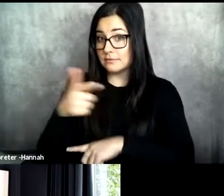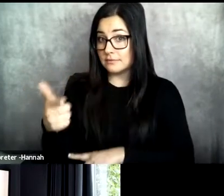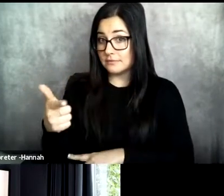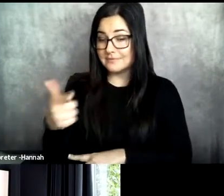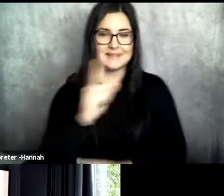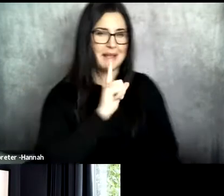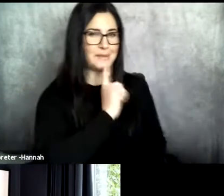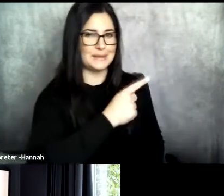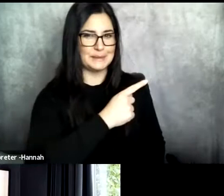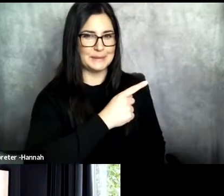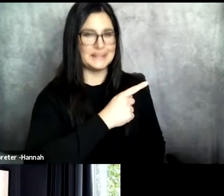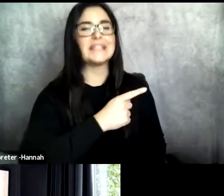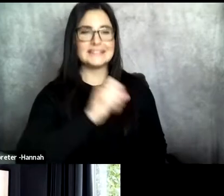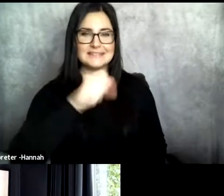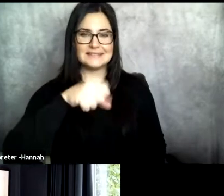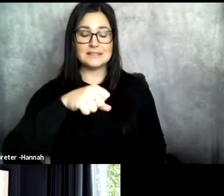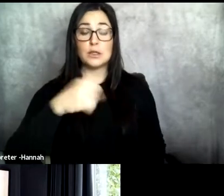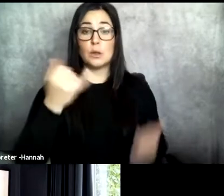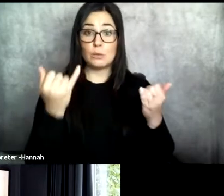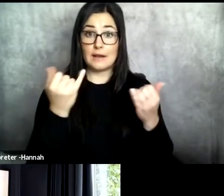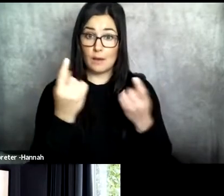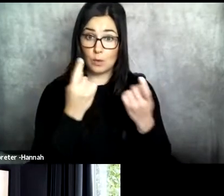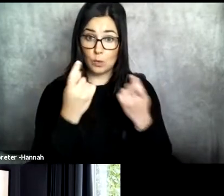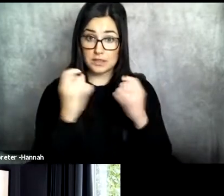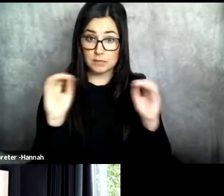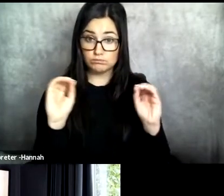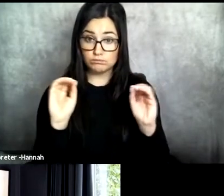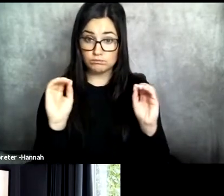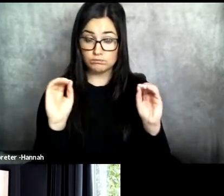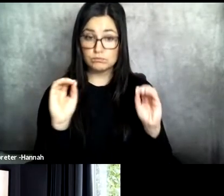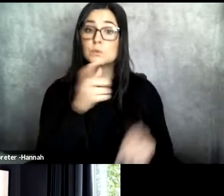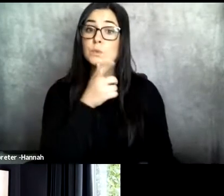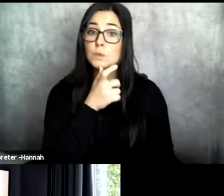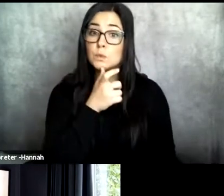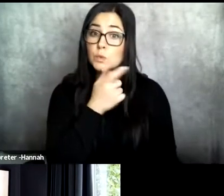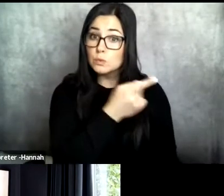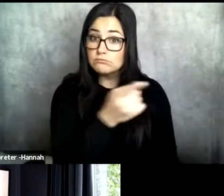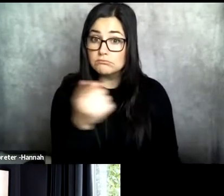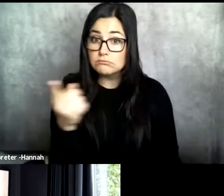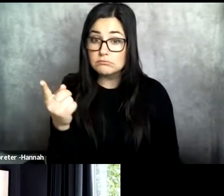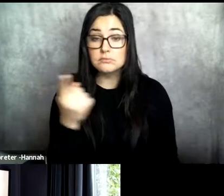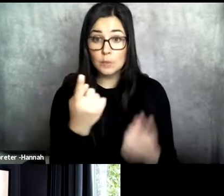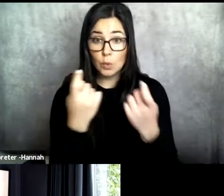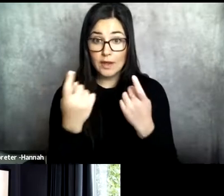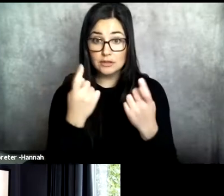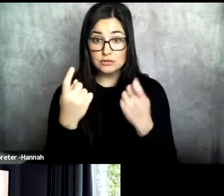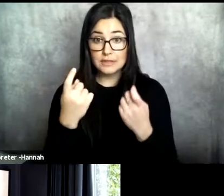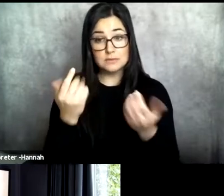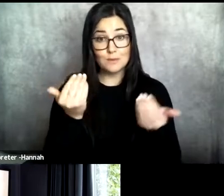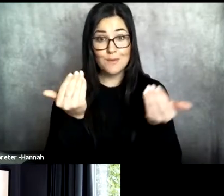Absolutely. It looks as of right now, we do not have any current questions. Is there anyone attending today that has any questions for Danny,